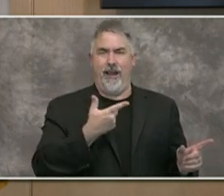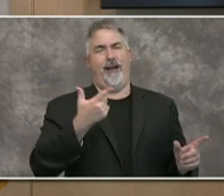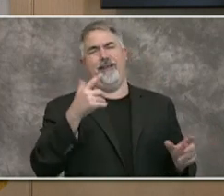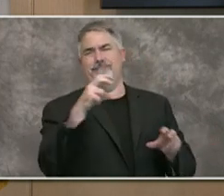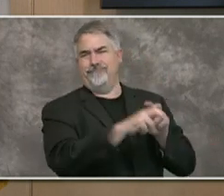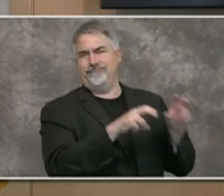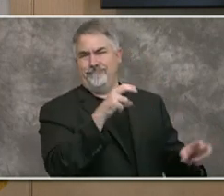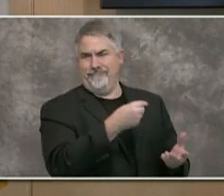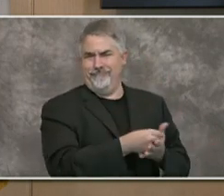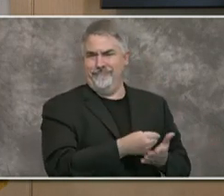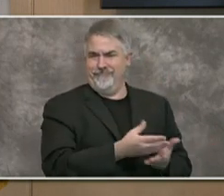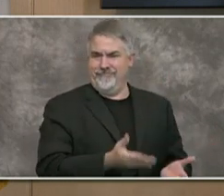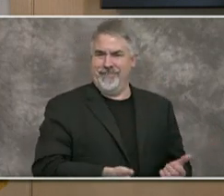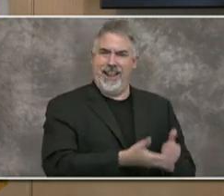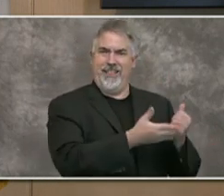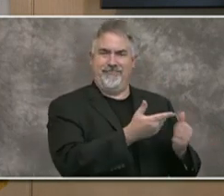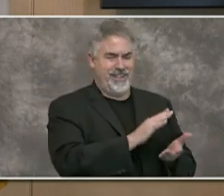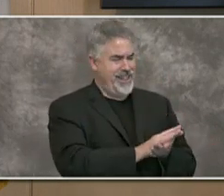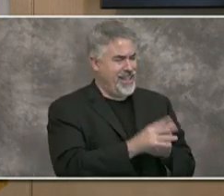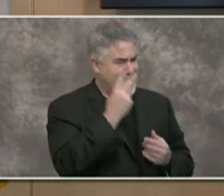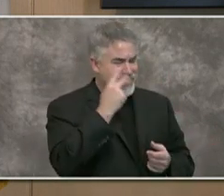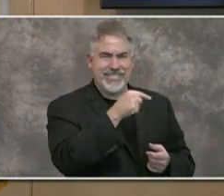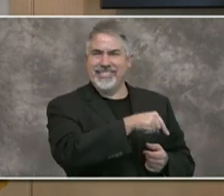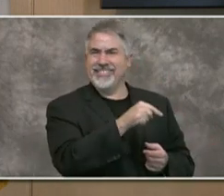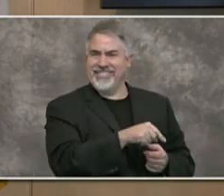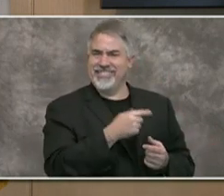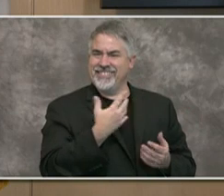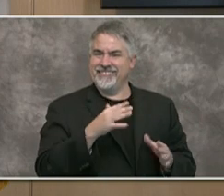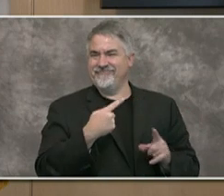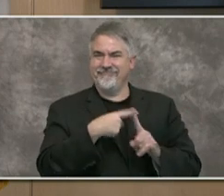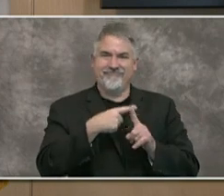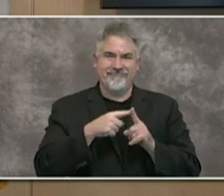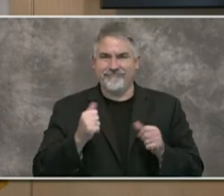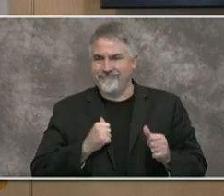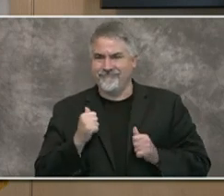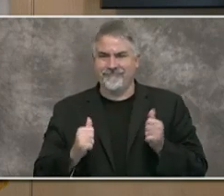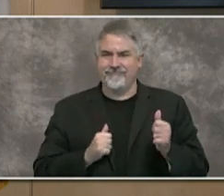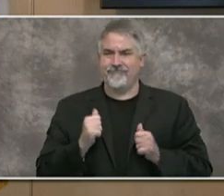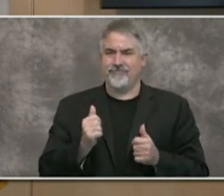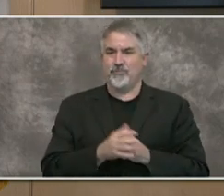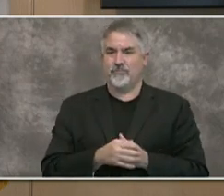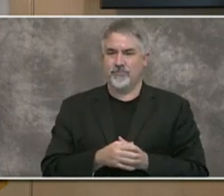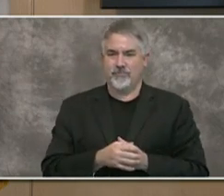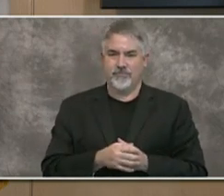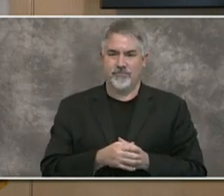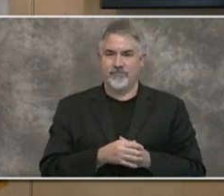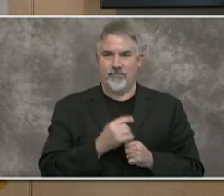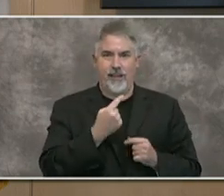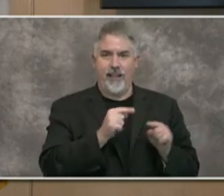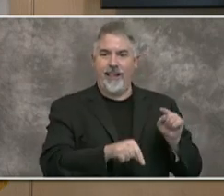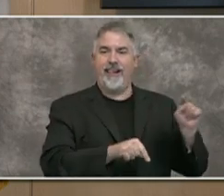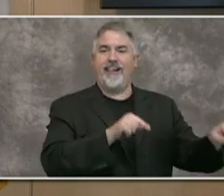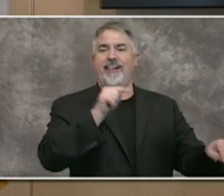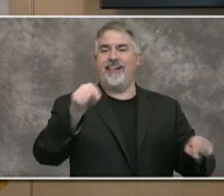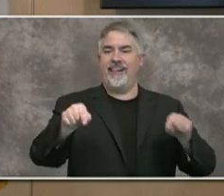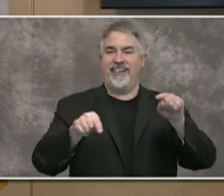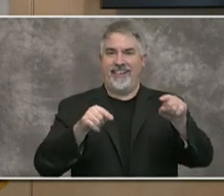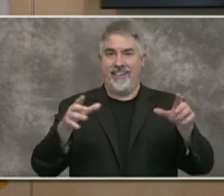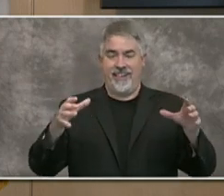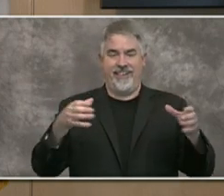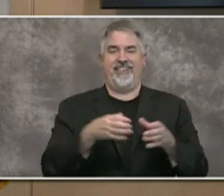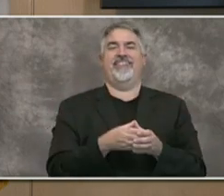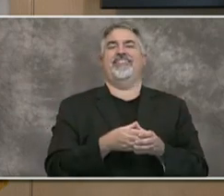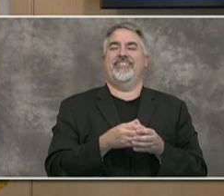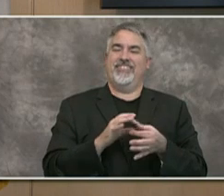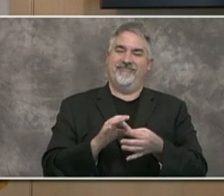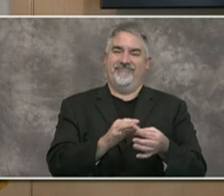throughout the San Diego County region. We realize that one by one, we will all work together to help fight this virus,